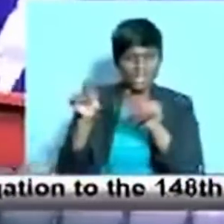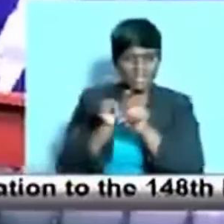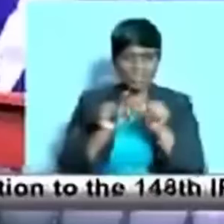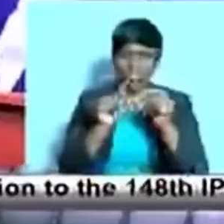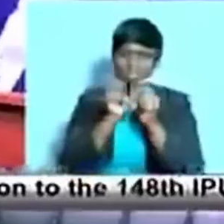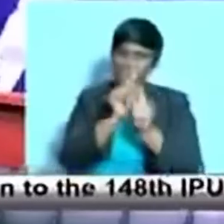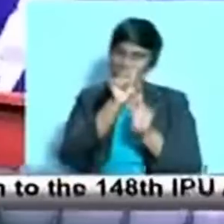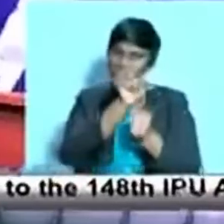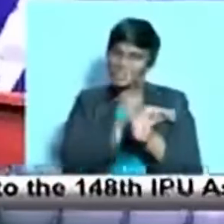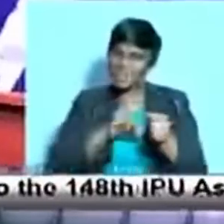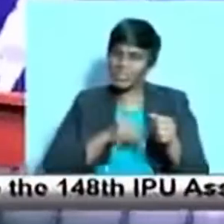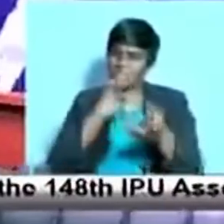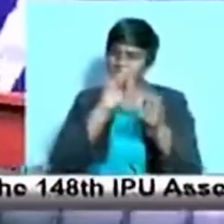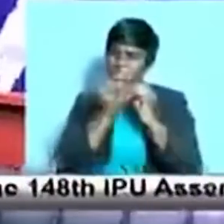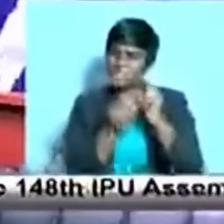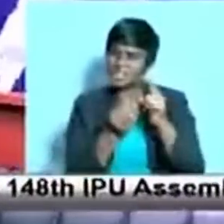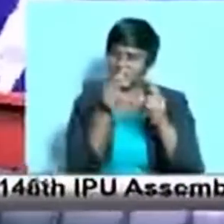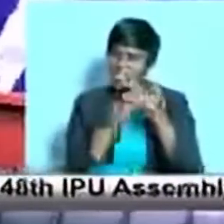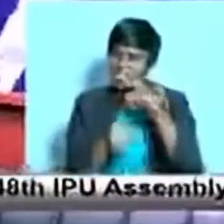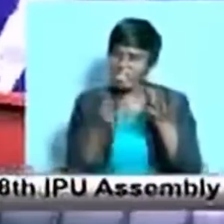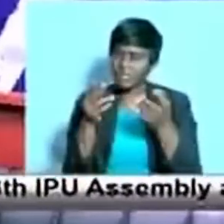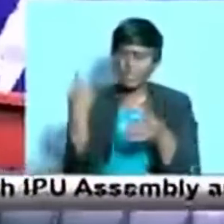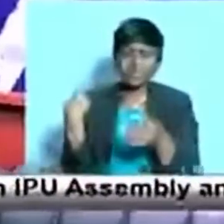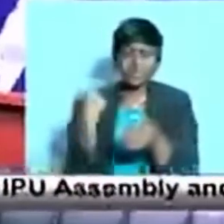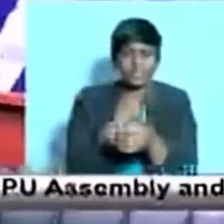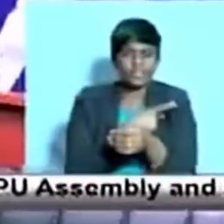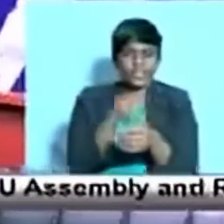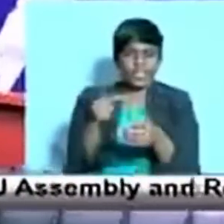of opposition, what parliamentary